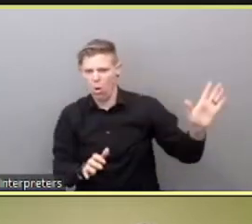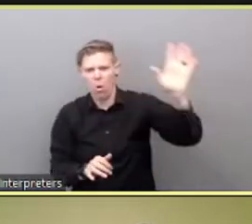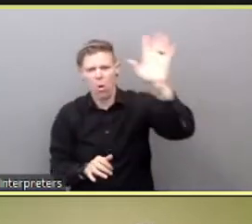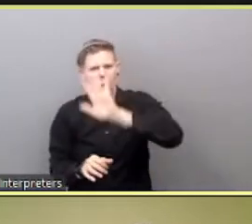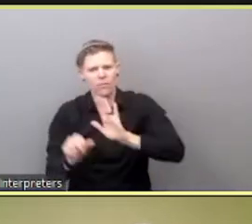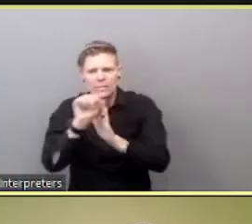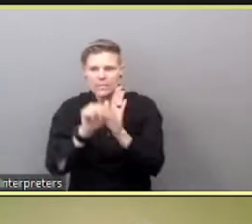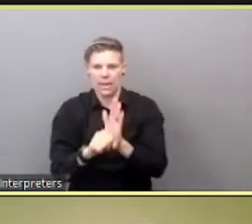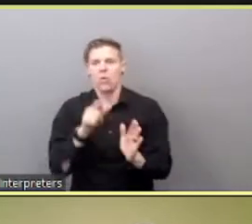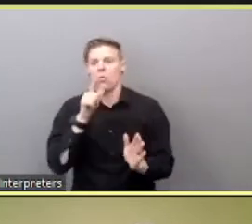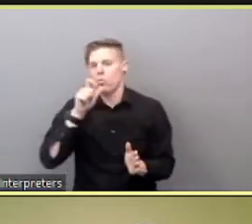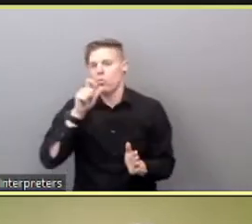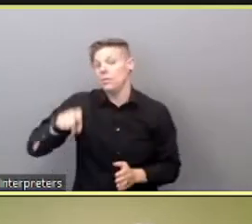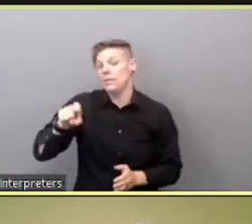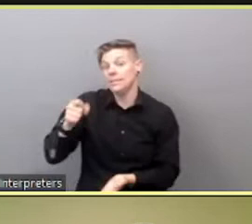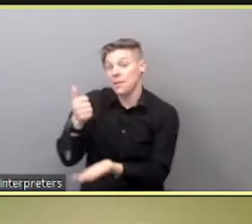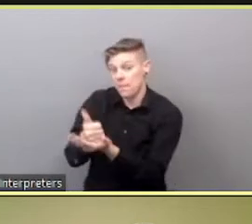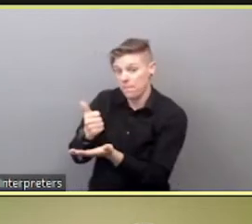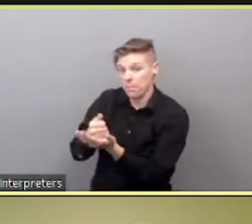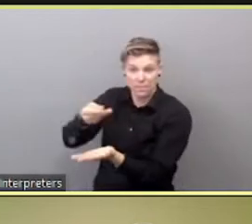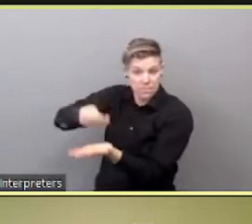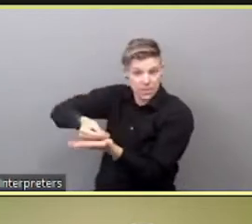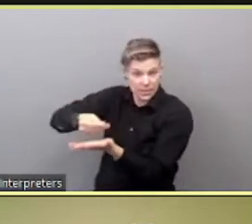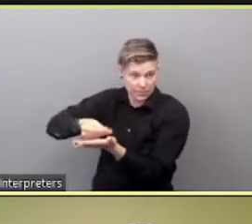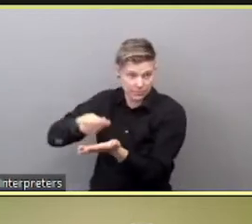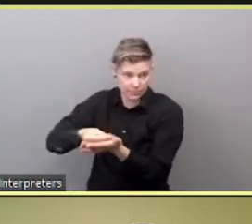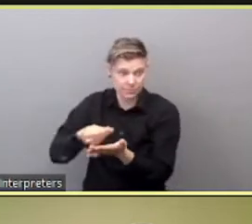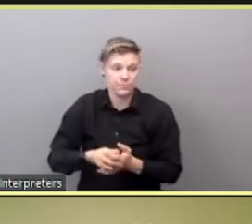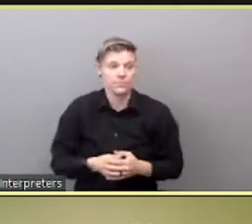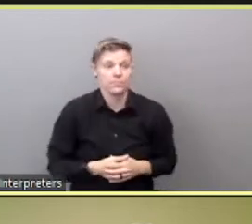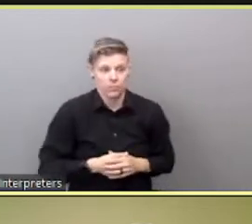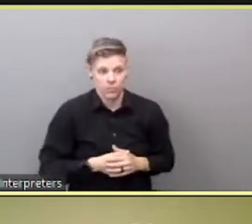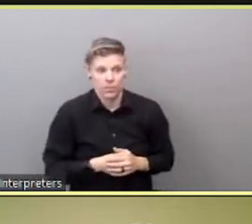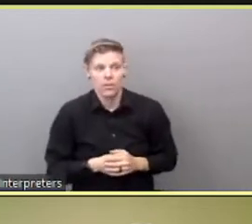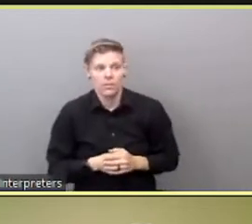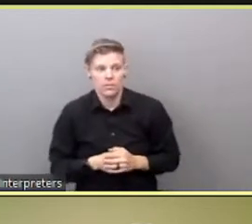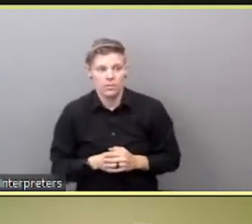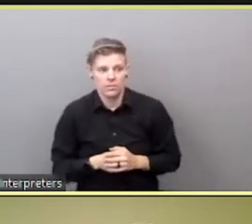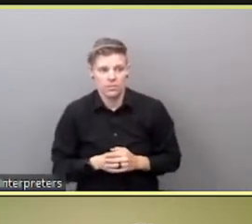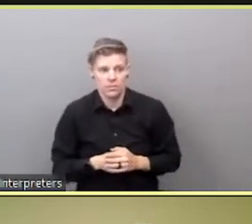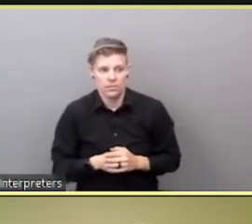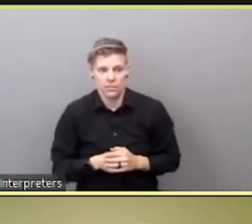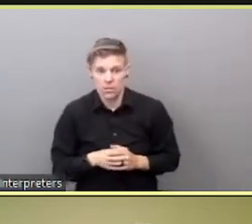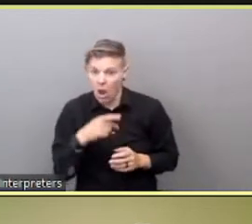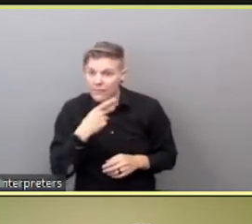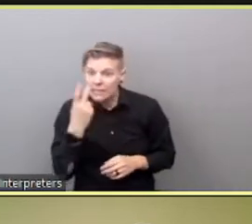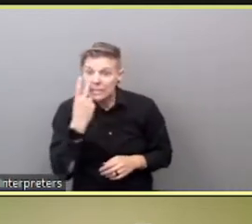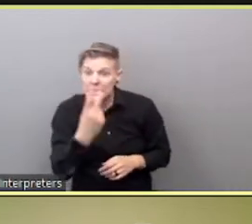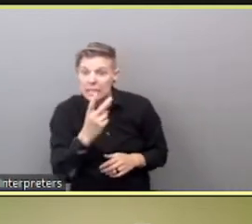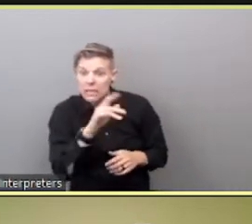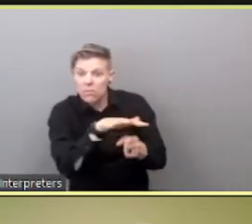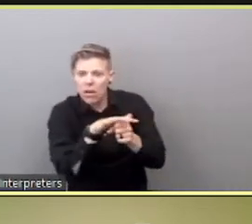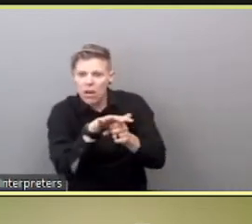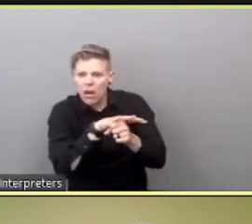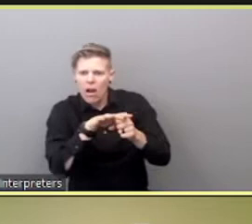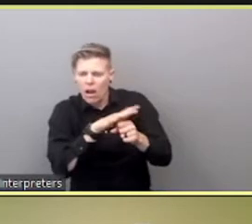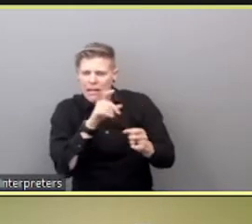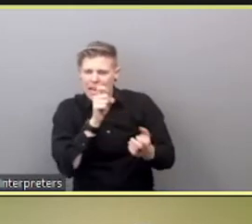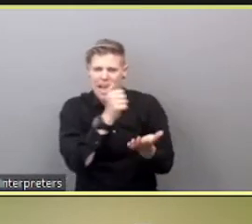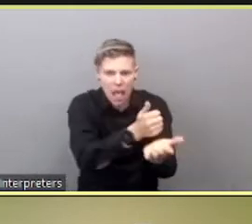for resiliency by region, and you'll see that the central region has seen the highest decrease in total